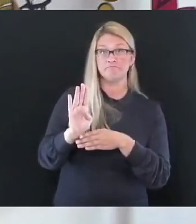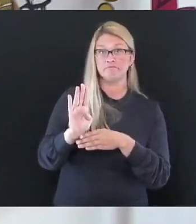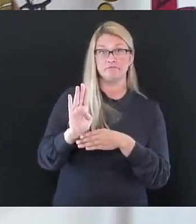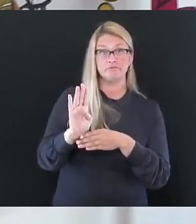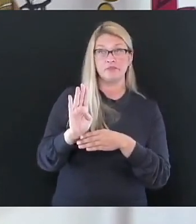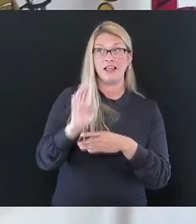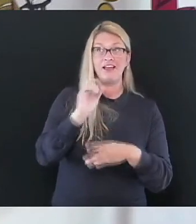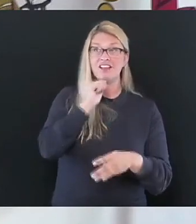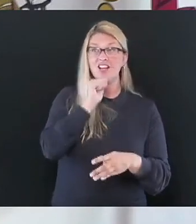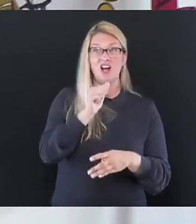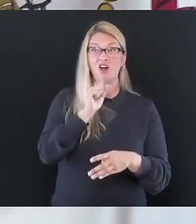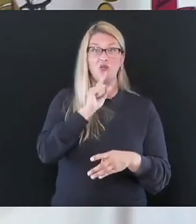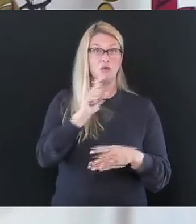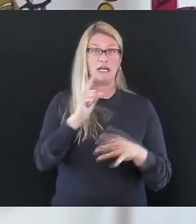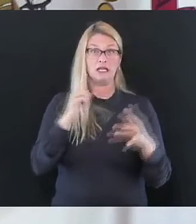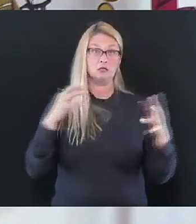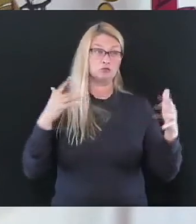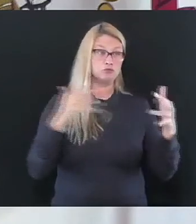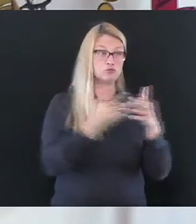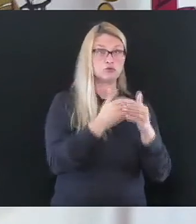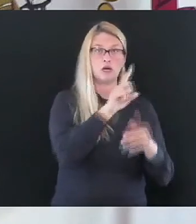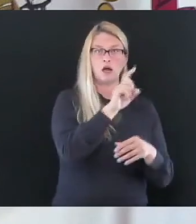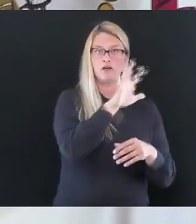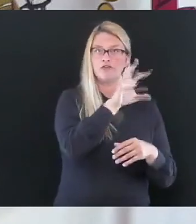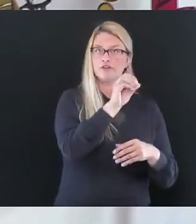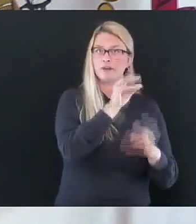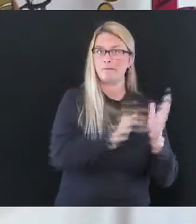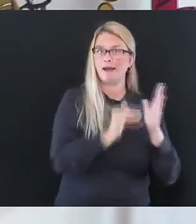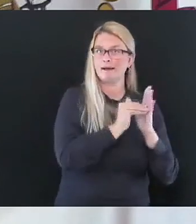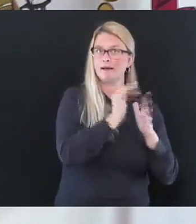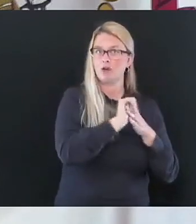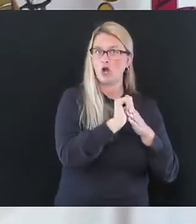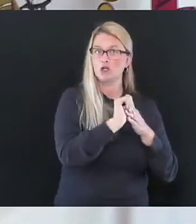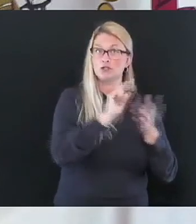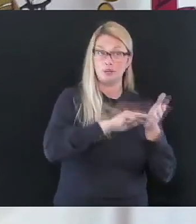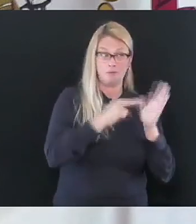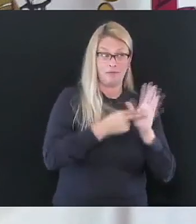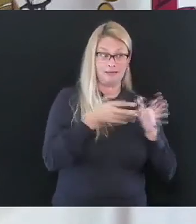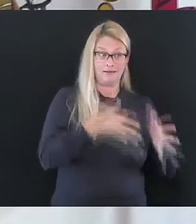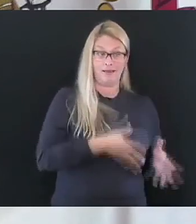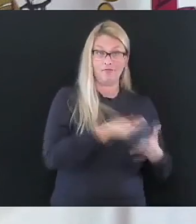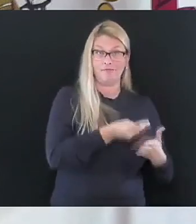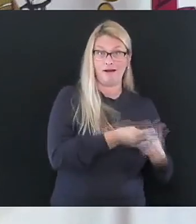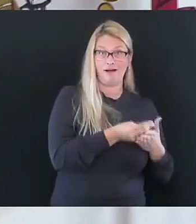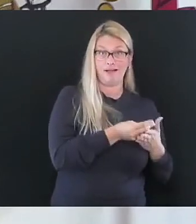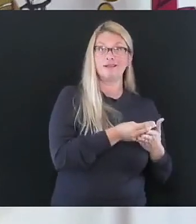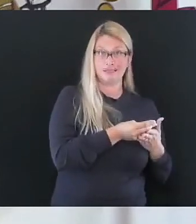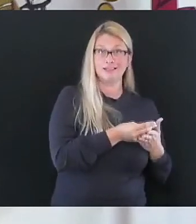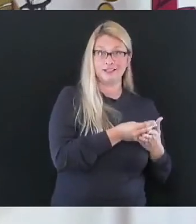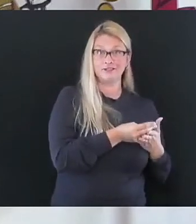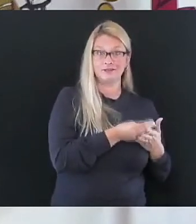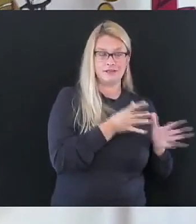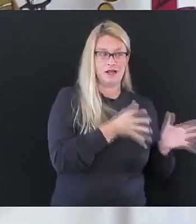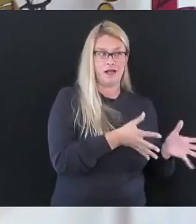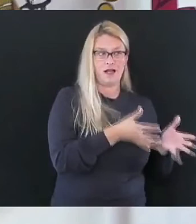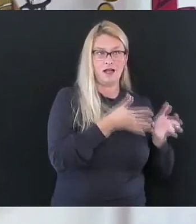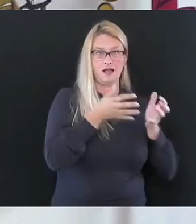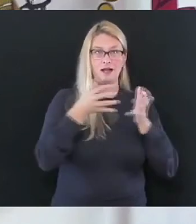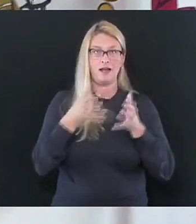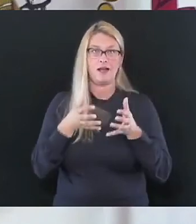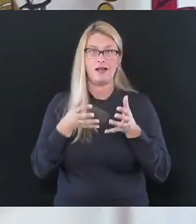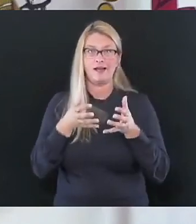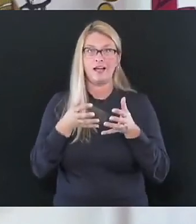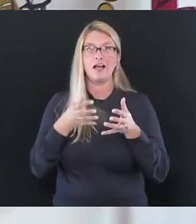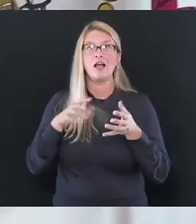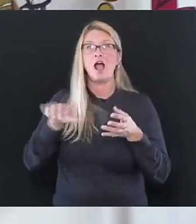approach $150 million. So we've got extra money there, don't we? Then we've got extra